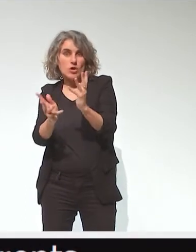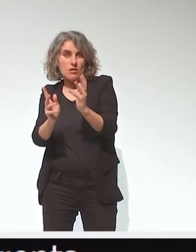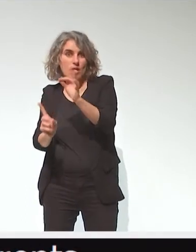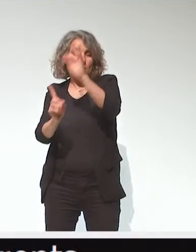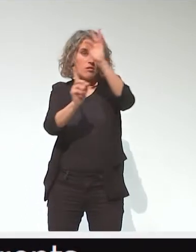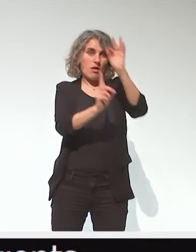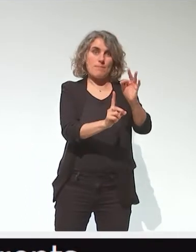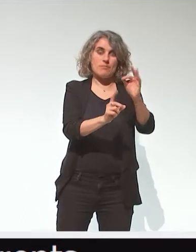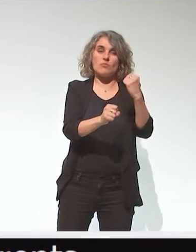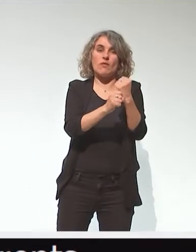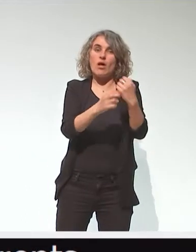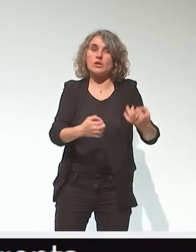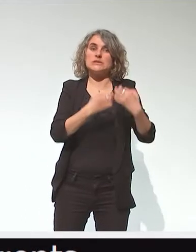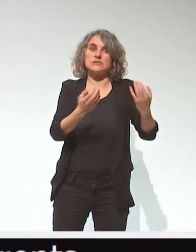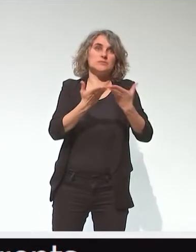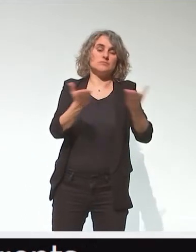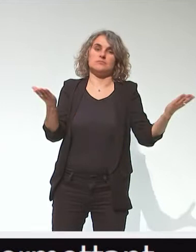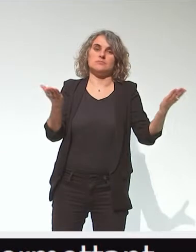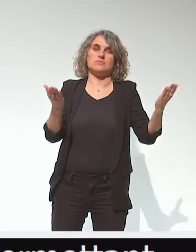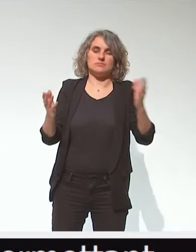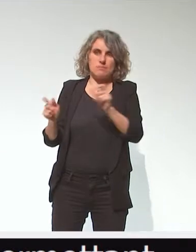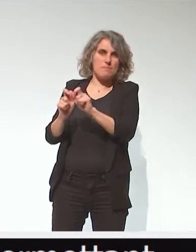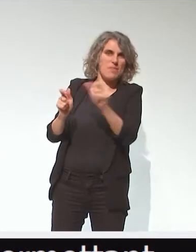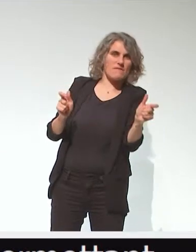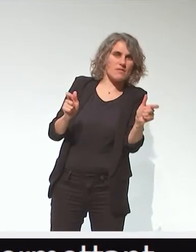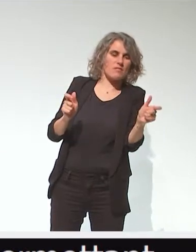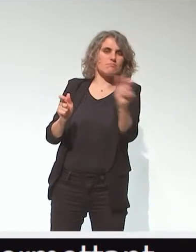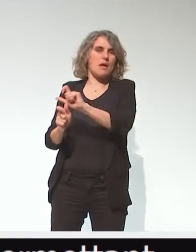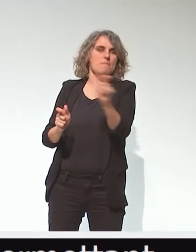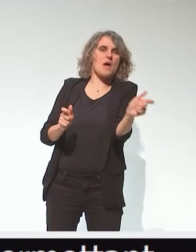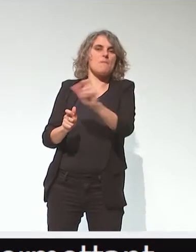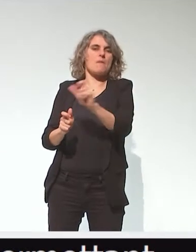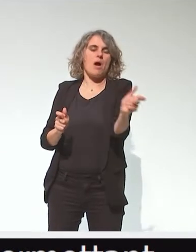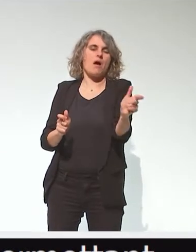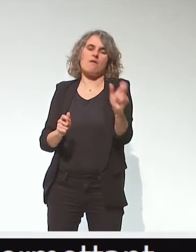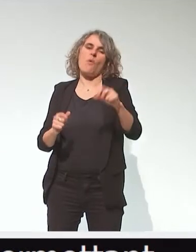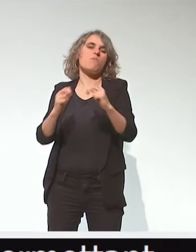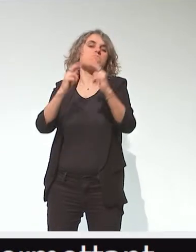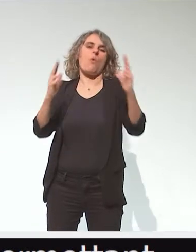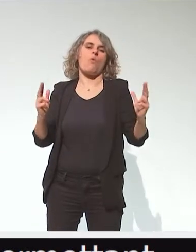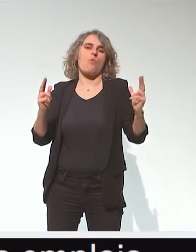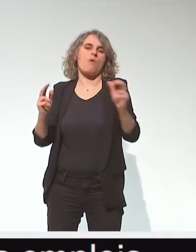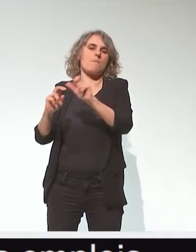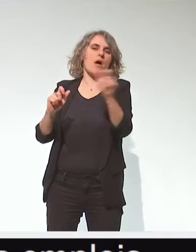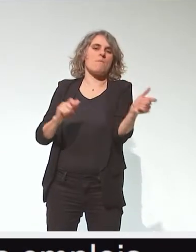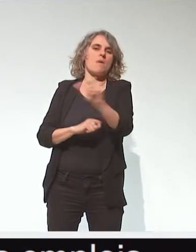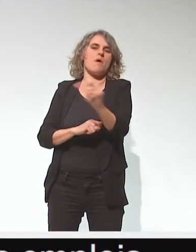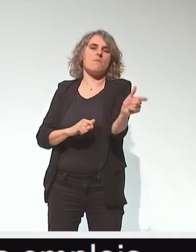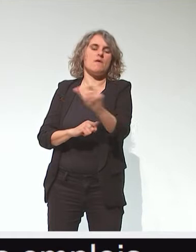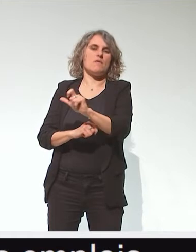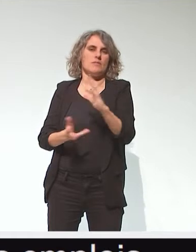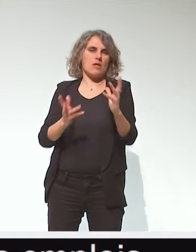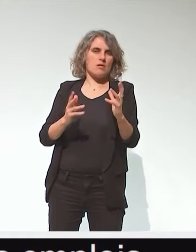we plan to guide and where our activities are going to be guided in this respect. Here we have a big support from the